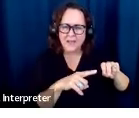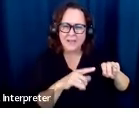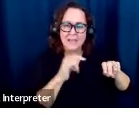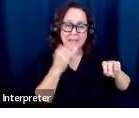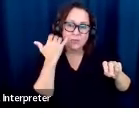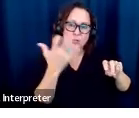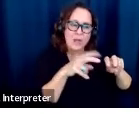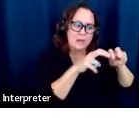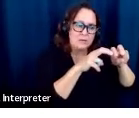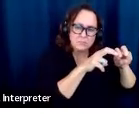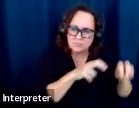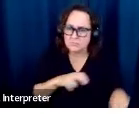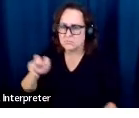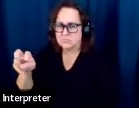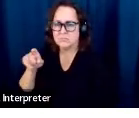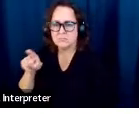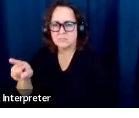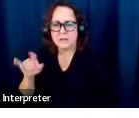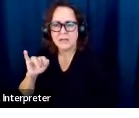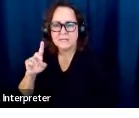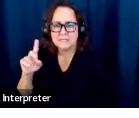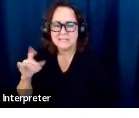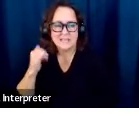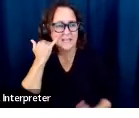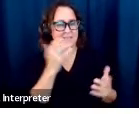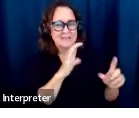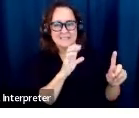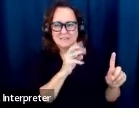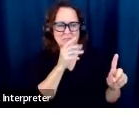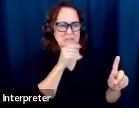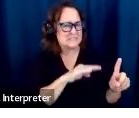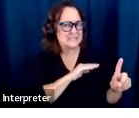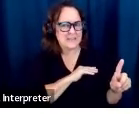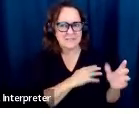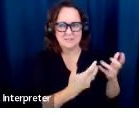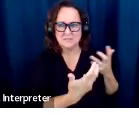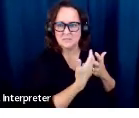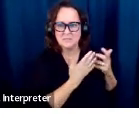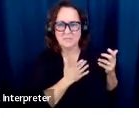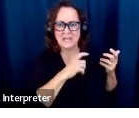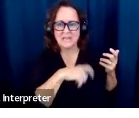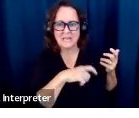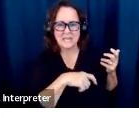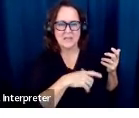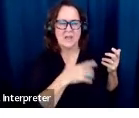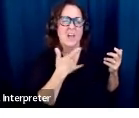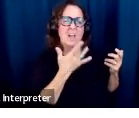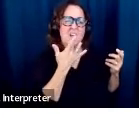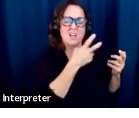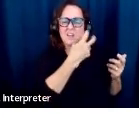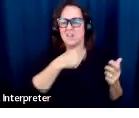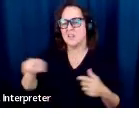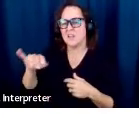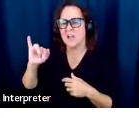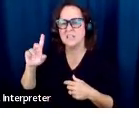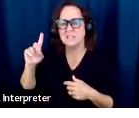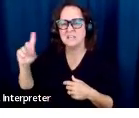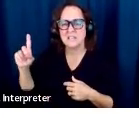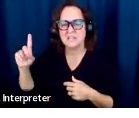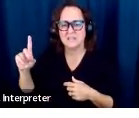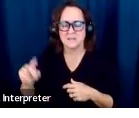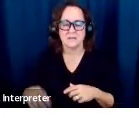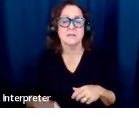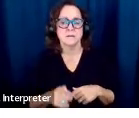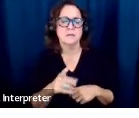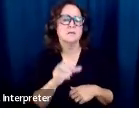around? If potentially the CSW doesn't cover somebody's needs and they want to transition to the IDD waiver? Yeah, absolutely. So I